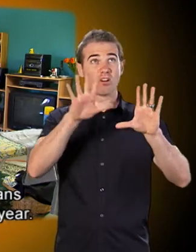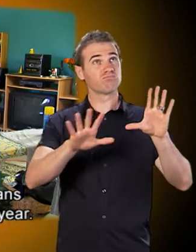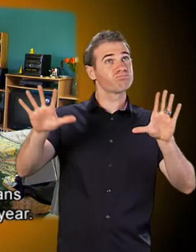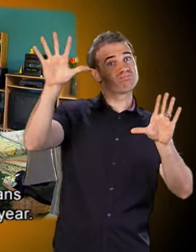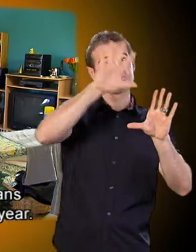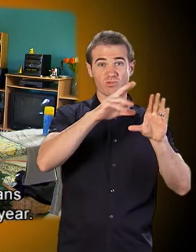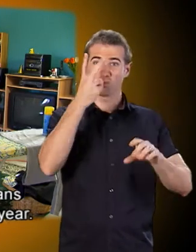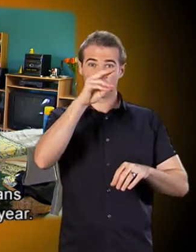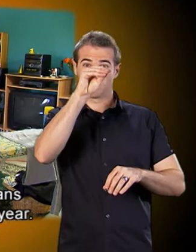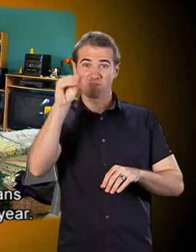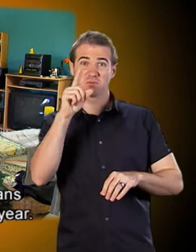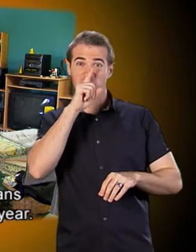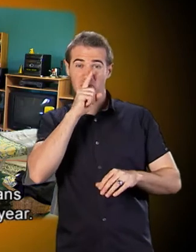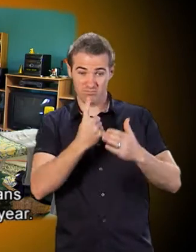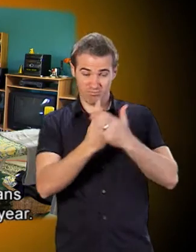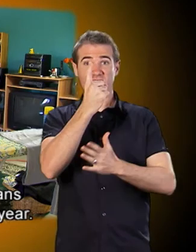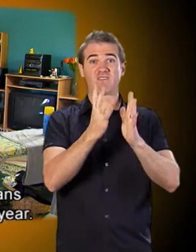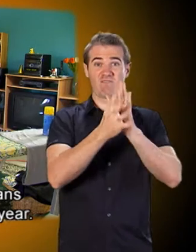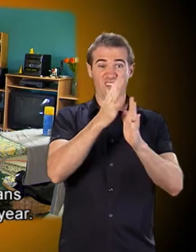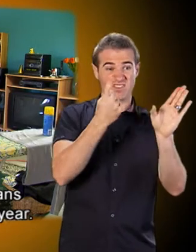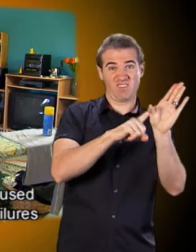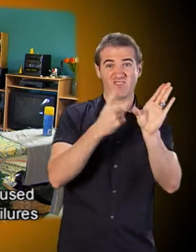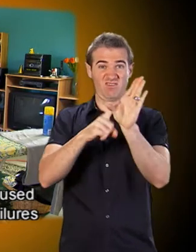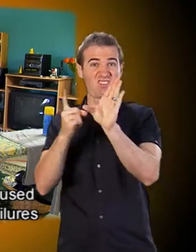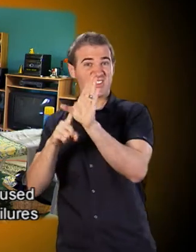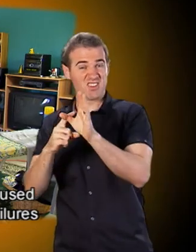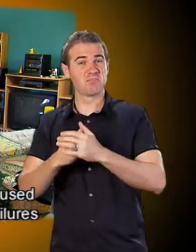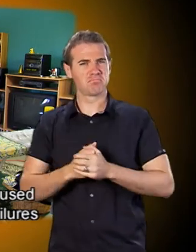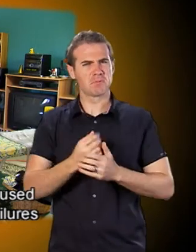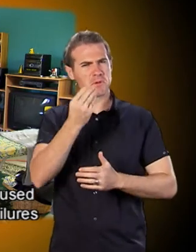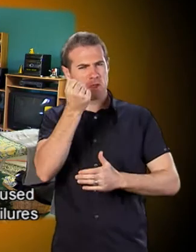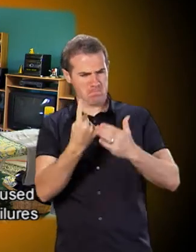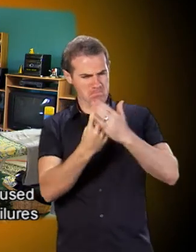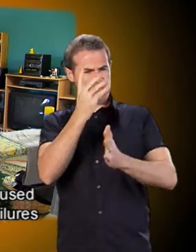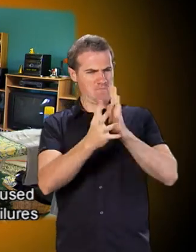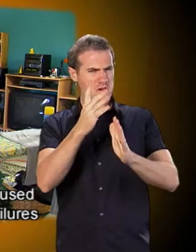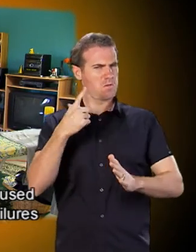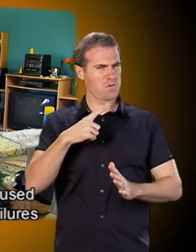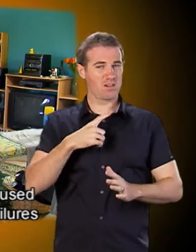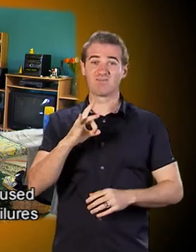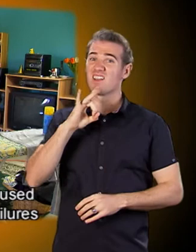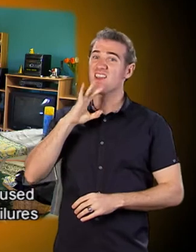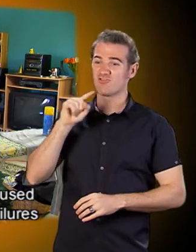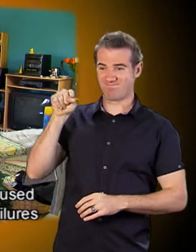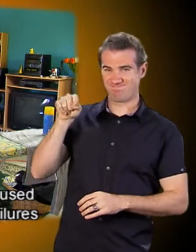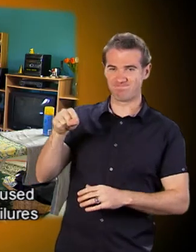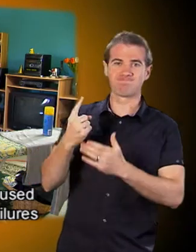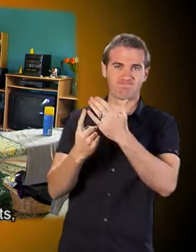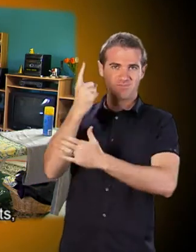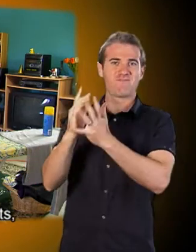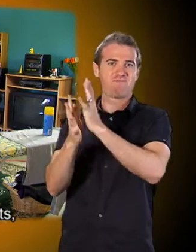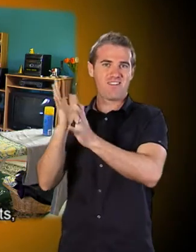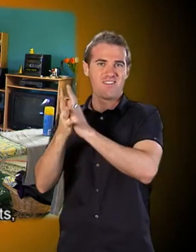One in five Australians experience fire each year. Some of these are caused by electrical system failures